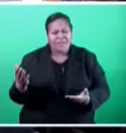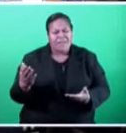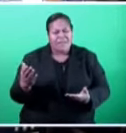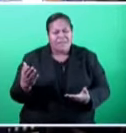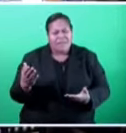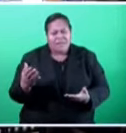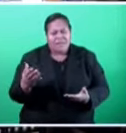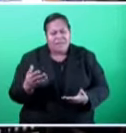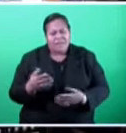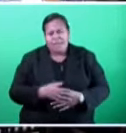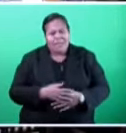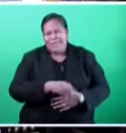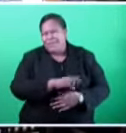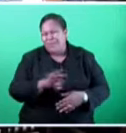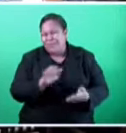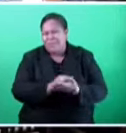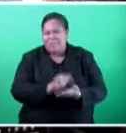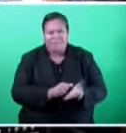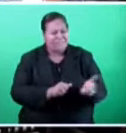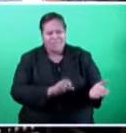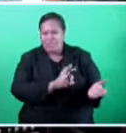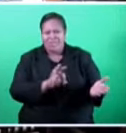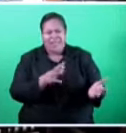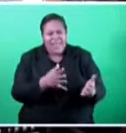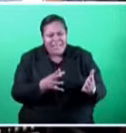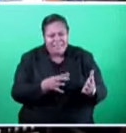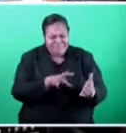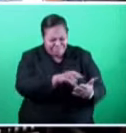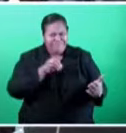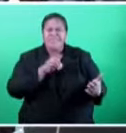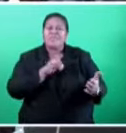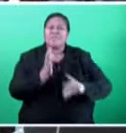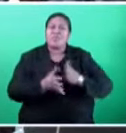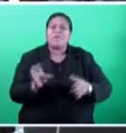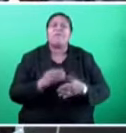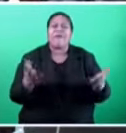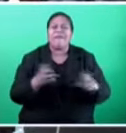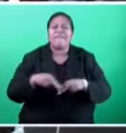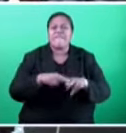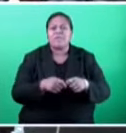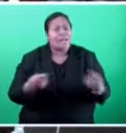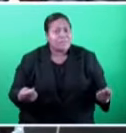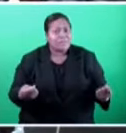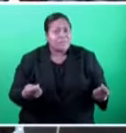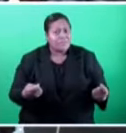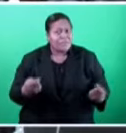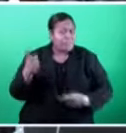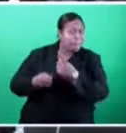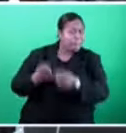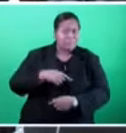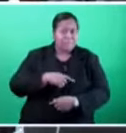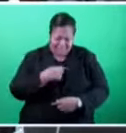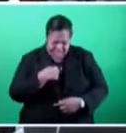an out-of-text quotation in Fiji Times to say that I said that there's no